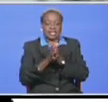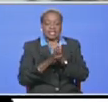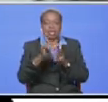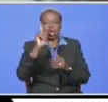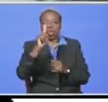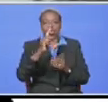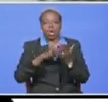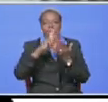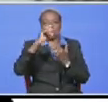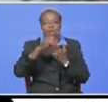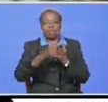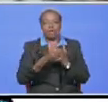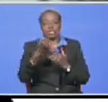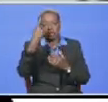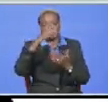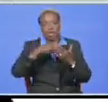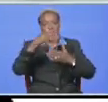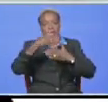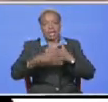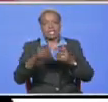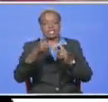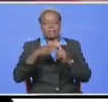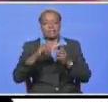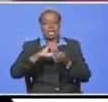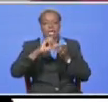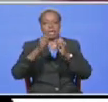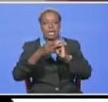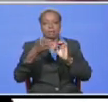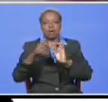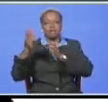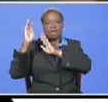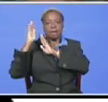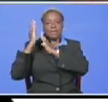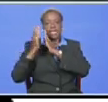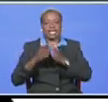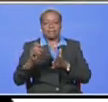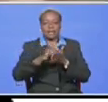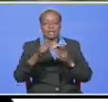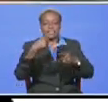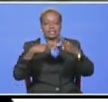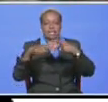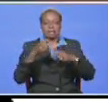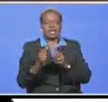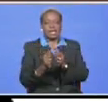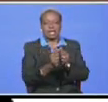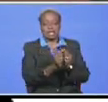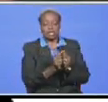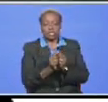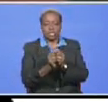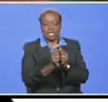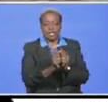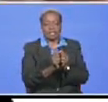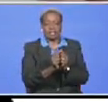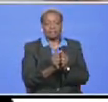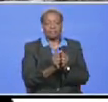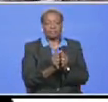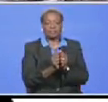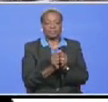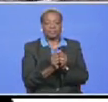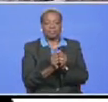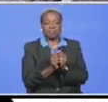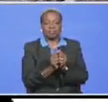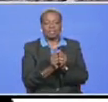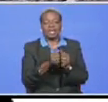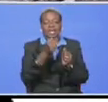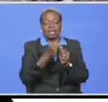next month will see a number of Bahamian artists coming together. Shout out to DK Nation, Dyson Knight, and the crew.